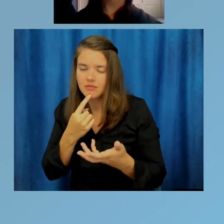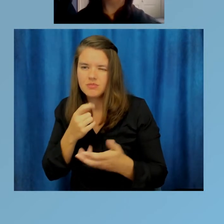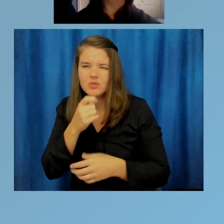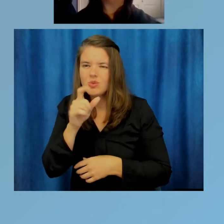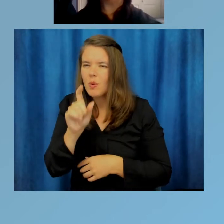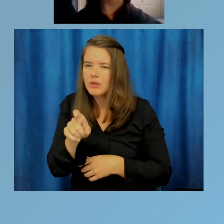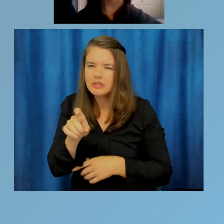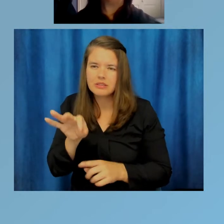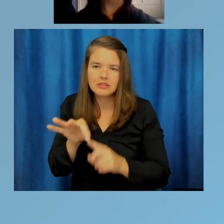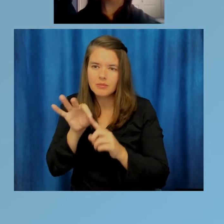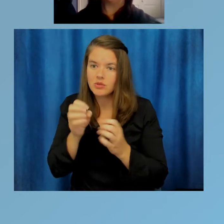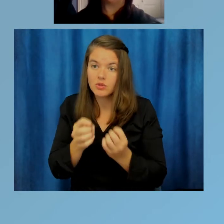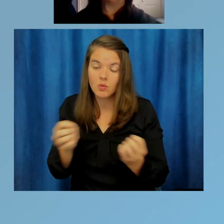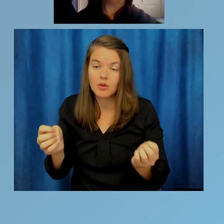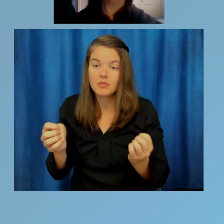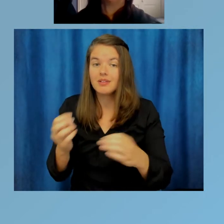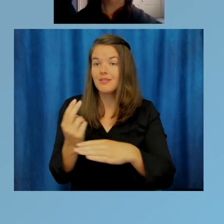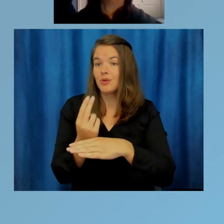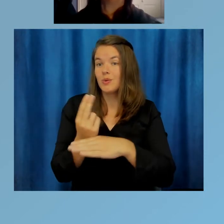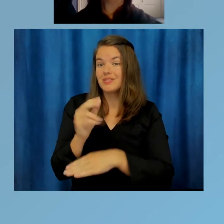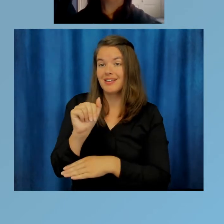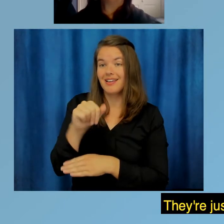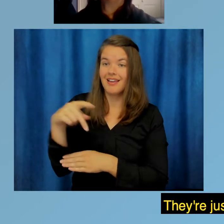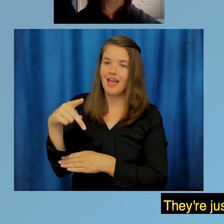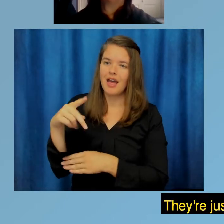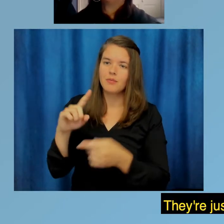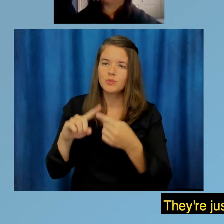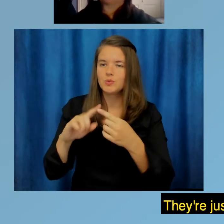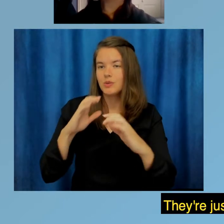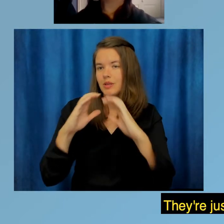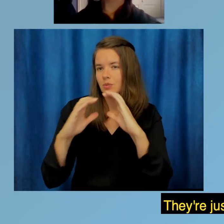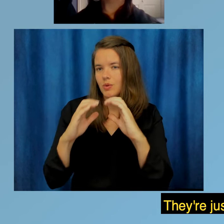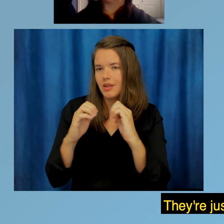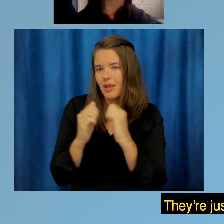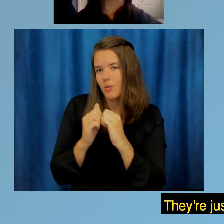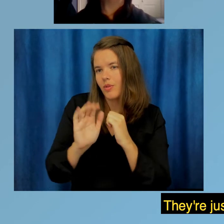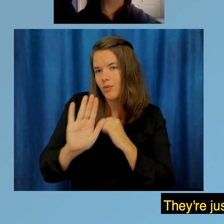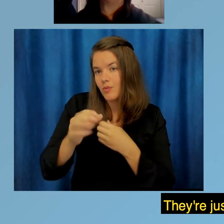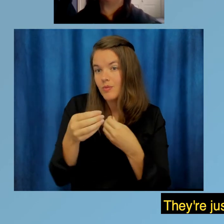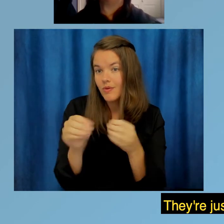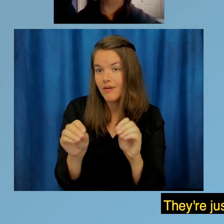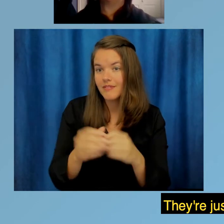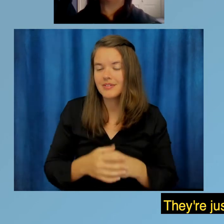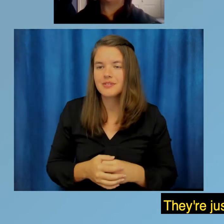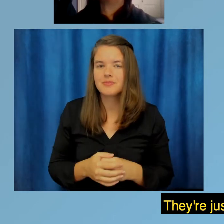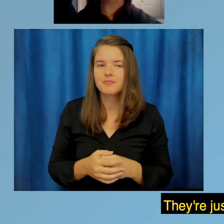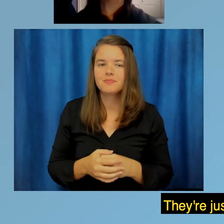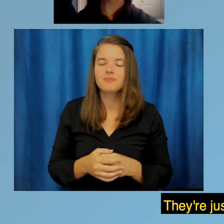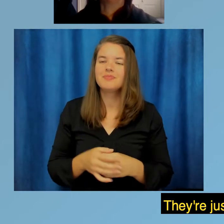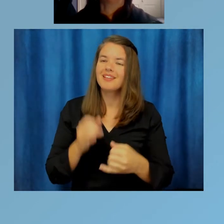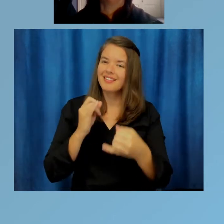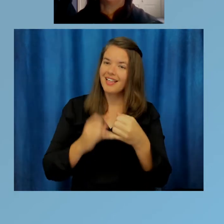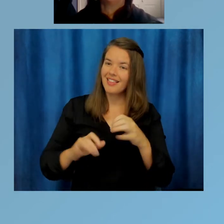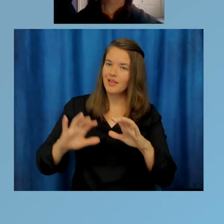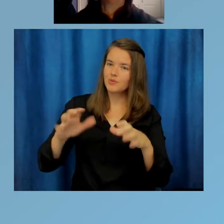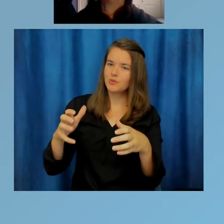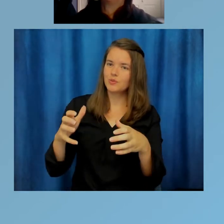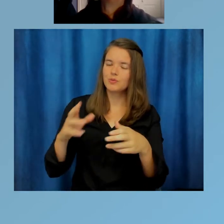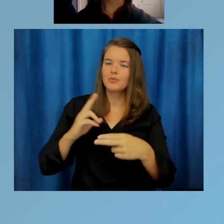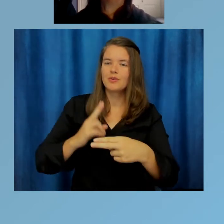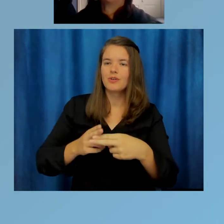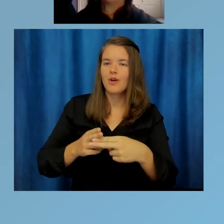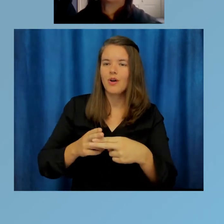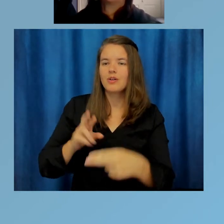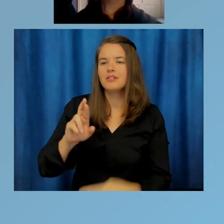said. So again, you don't need any special equipment. They're just using a different app to communicate with your office.